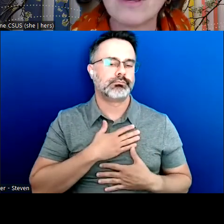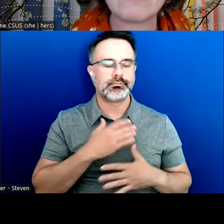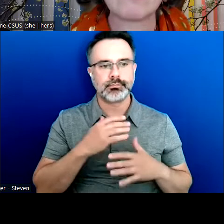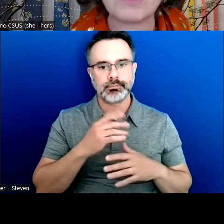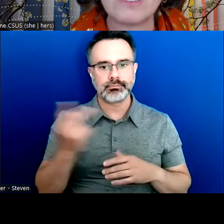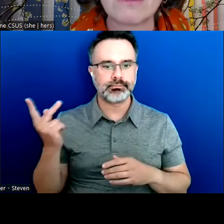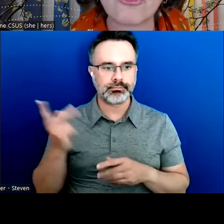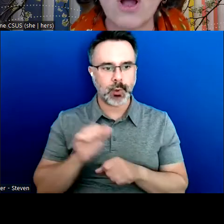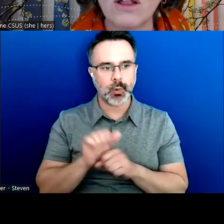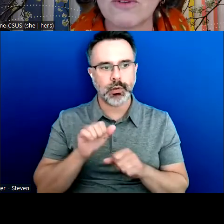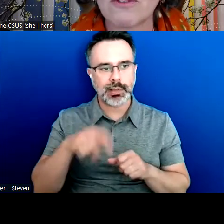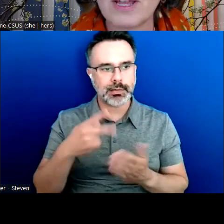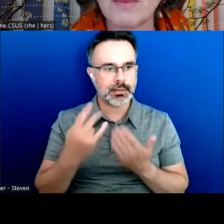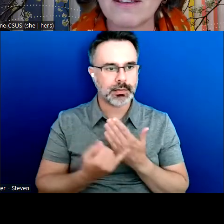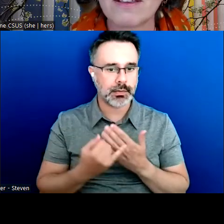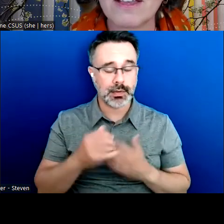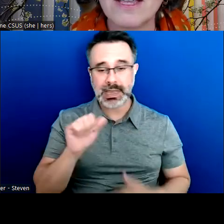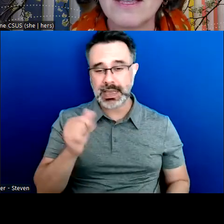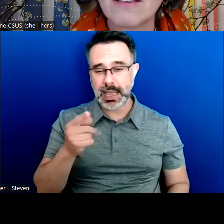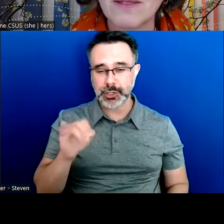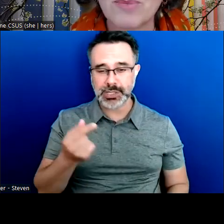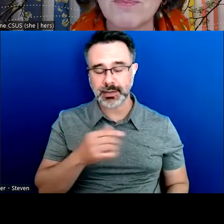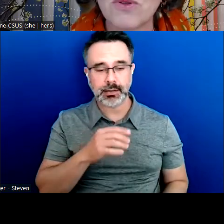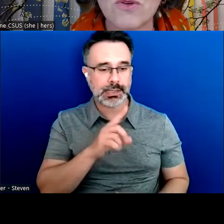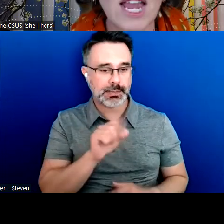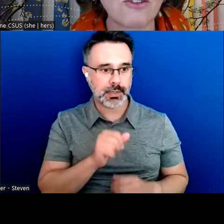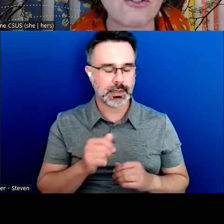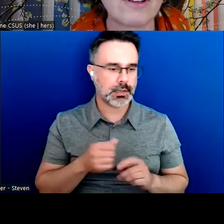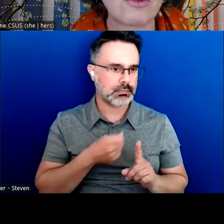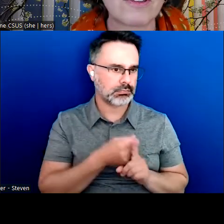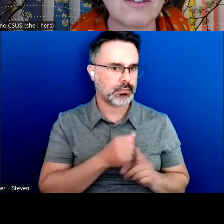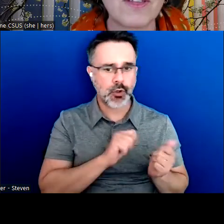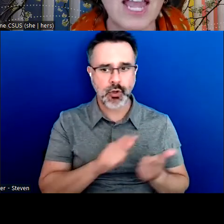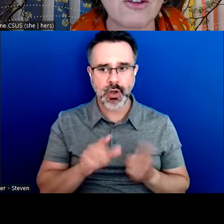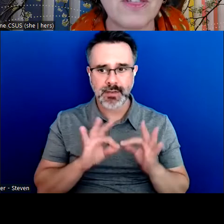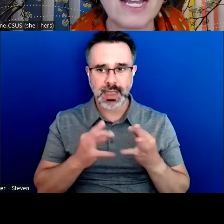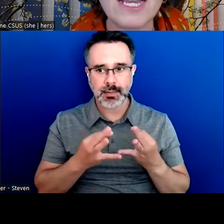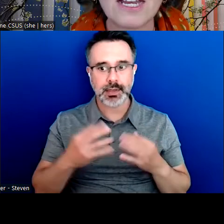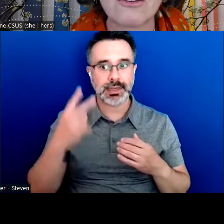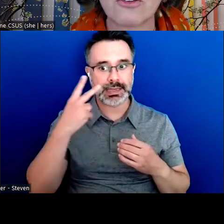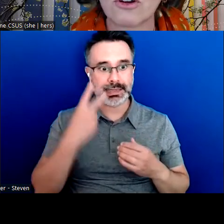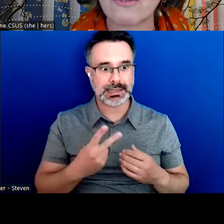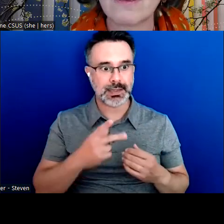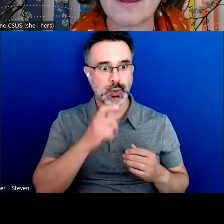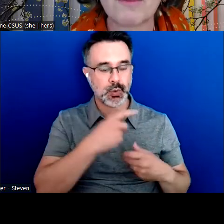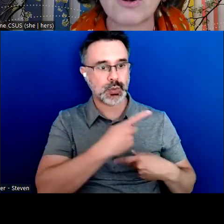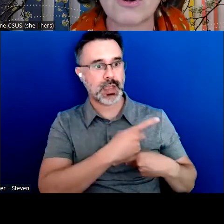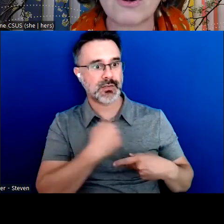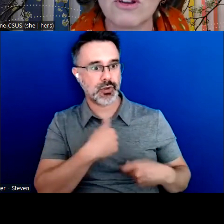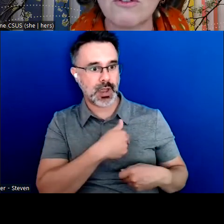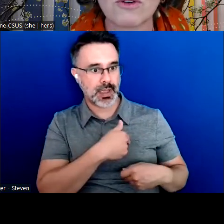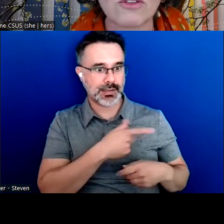Aging and disability touch all of our families. Seeing the people who cared for us receive the care they need and deserve is